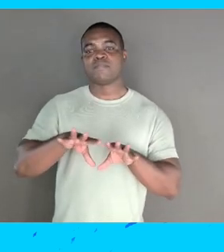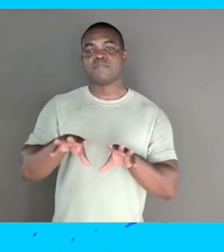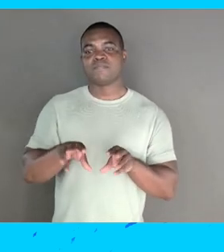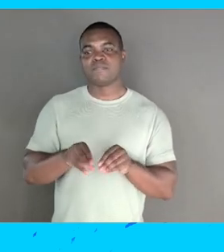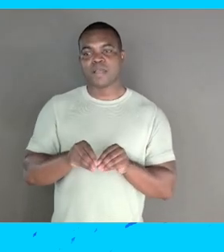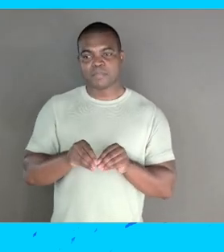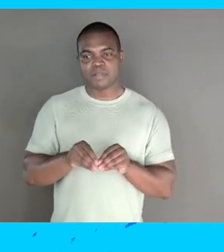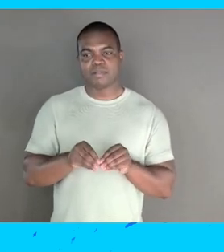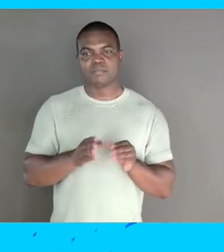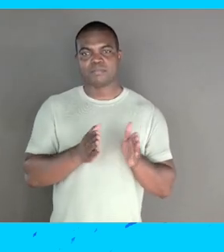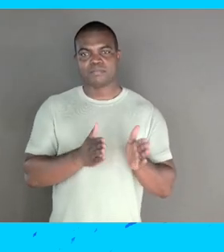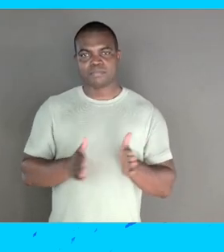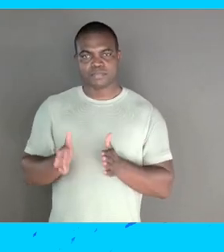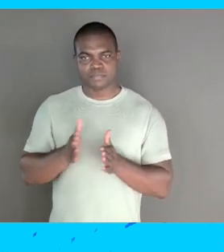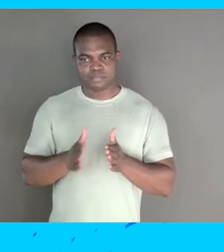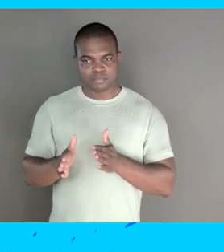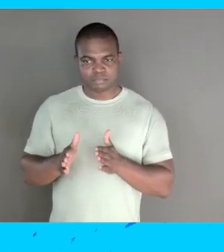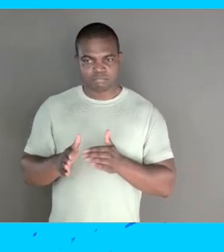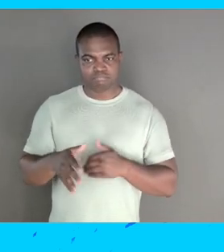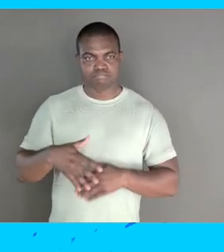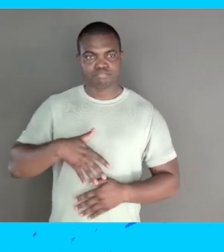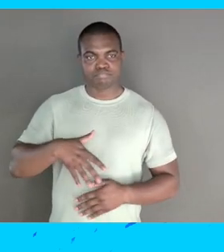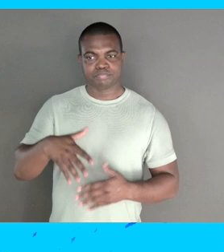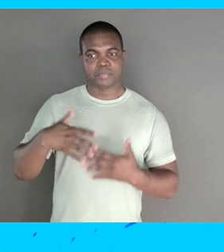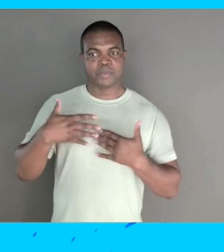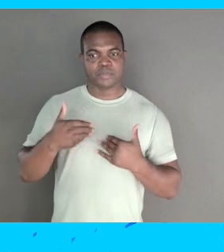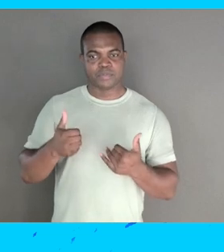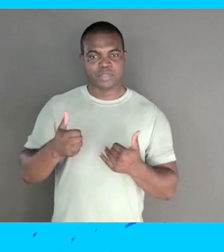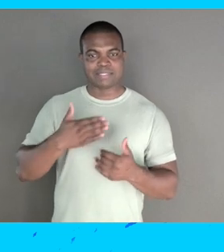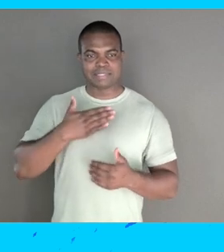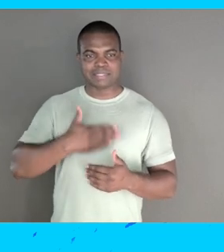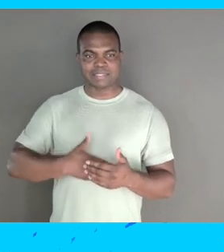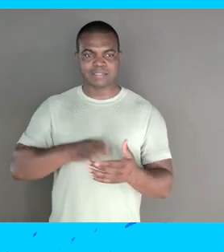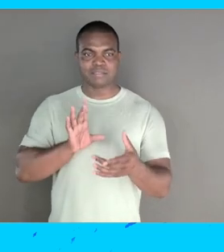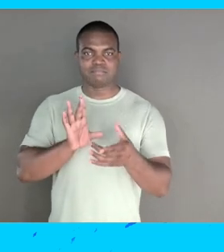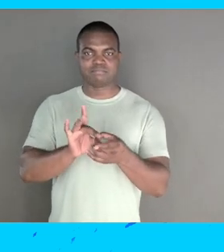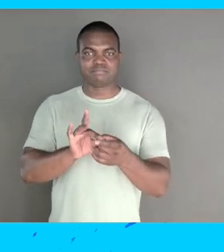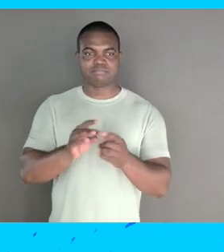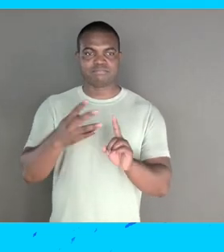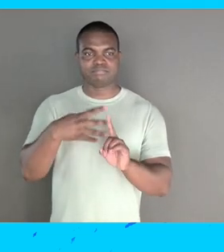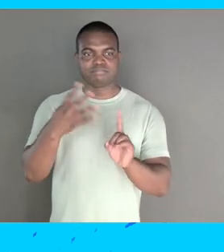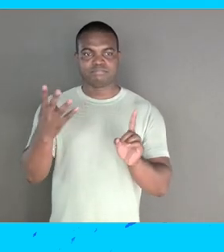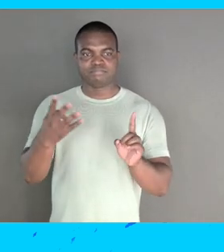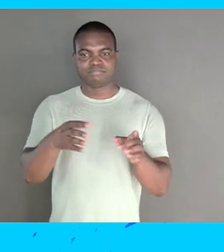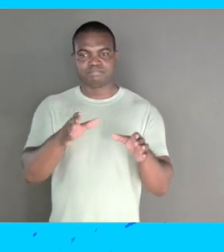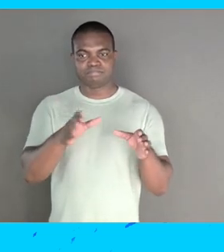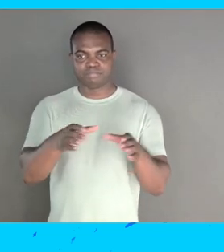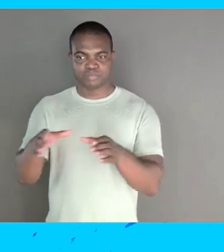of LGBTQIA youth by including them in sexual and reproductive health and